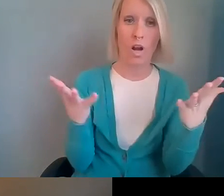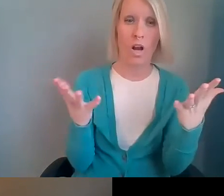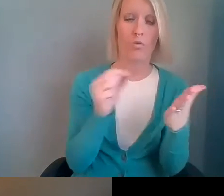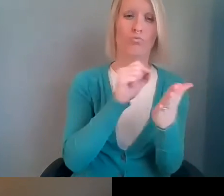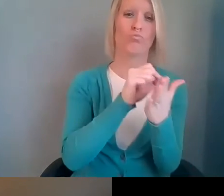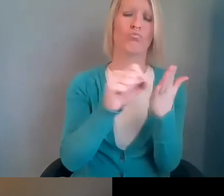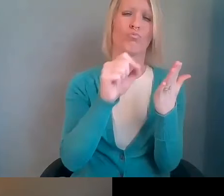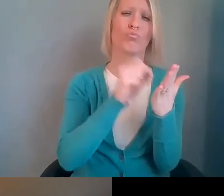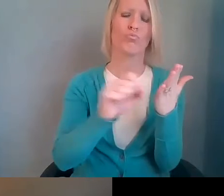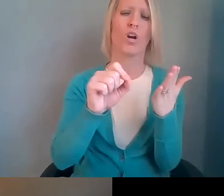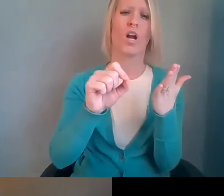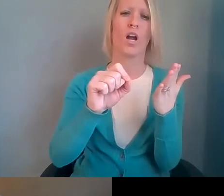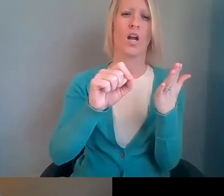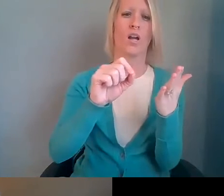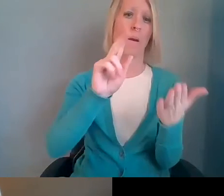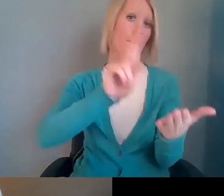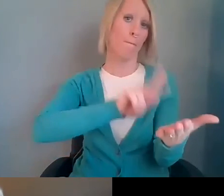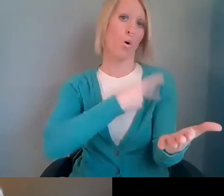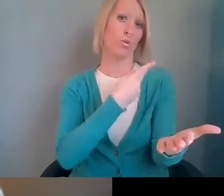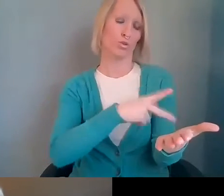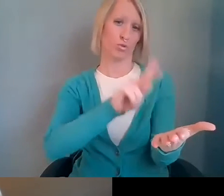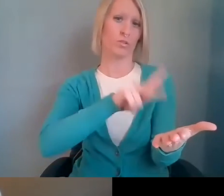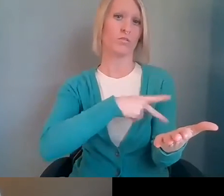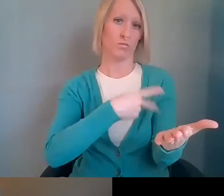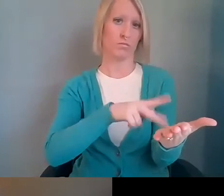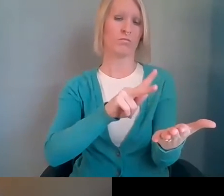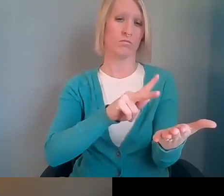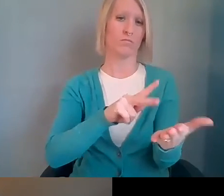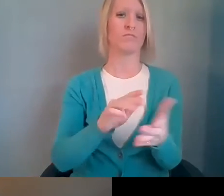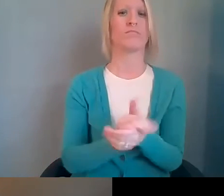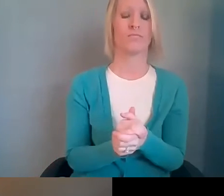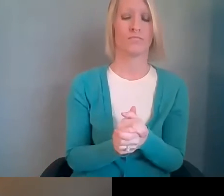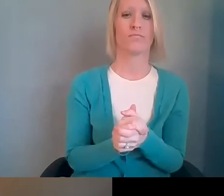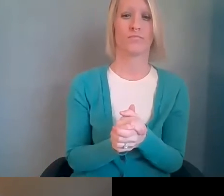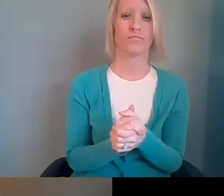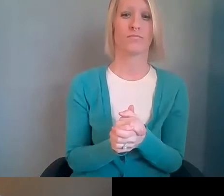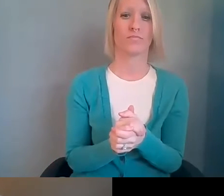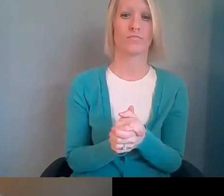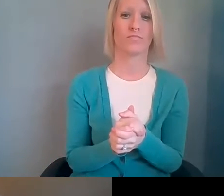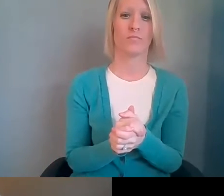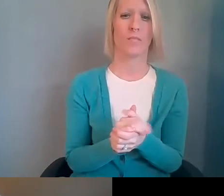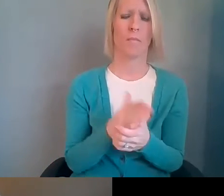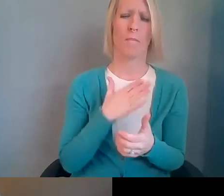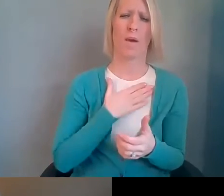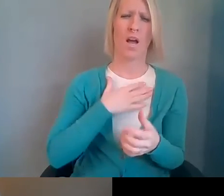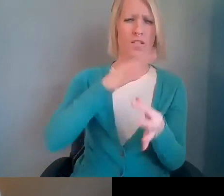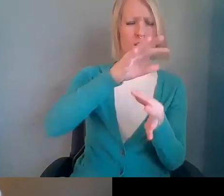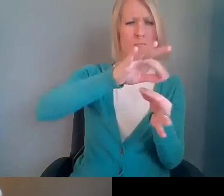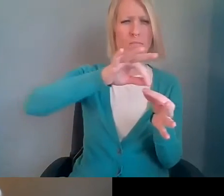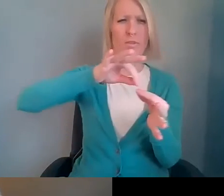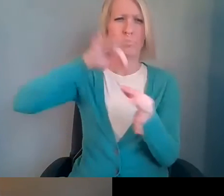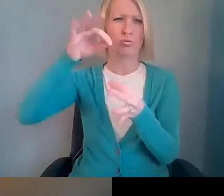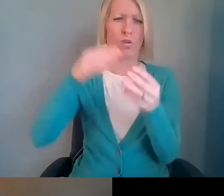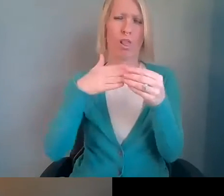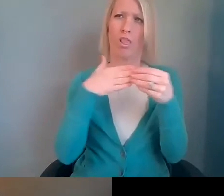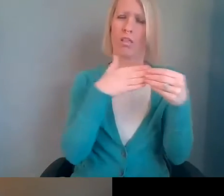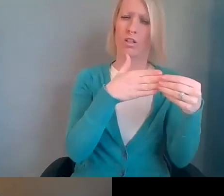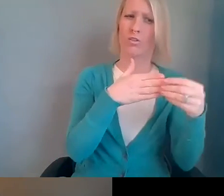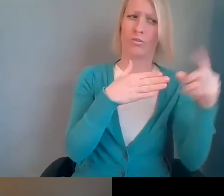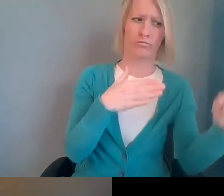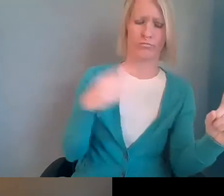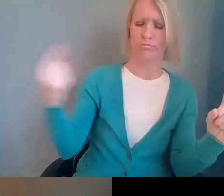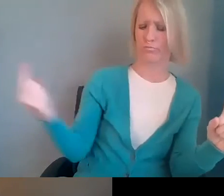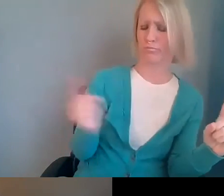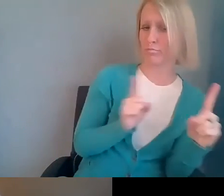My spiritual director has actually told me that a lot of people who journal